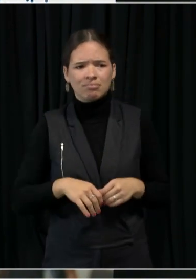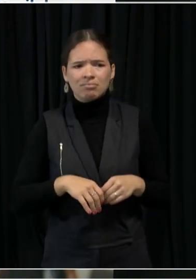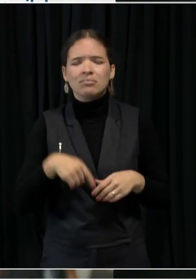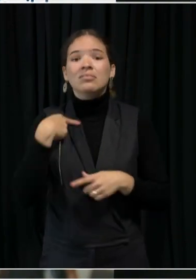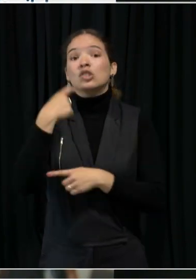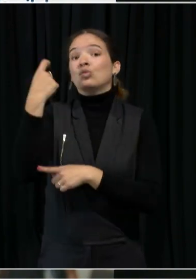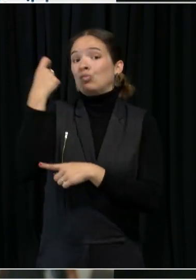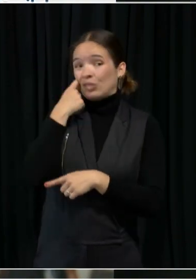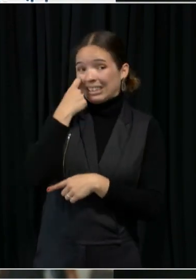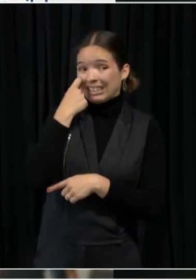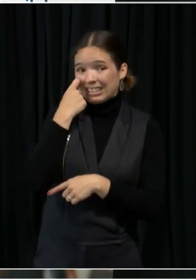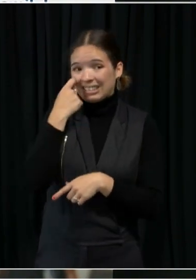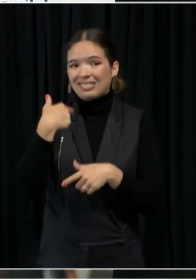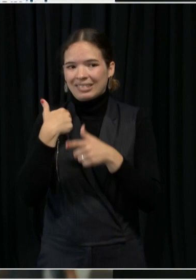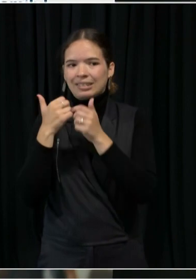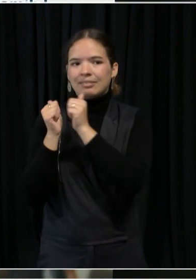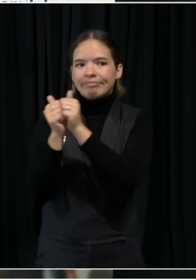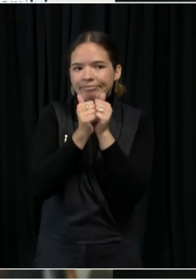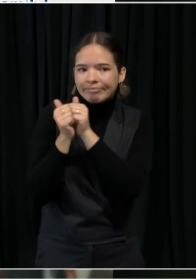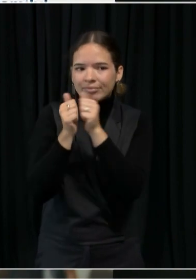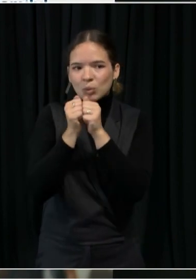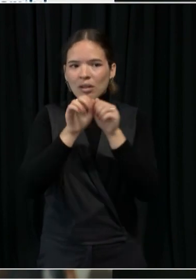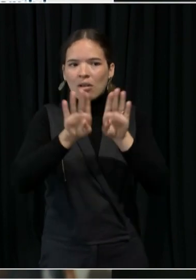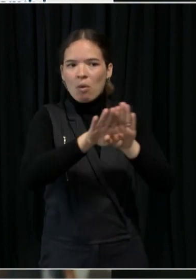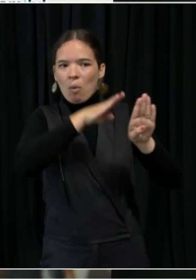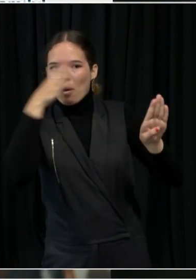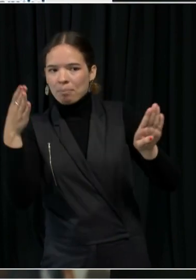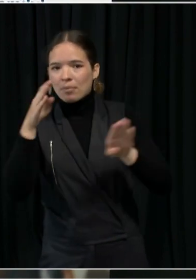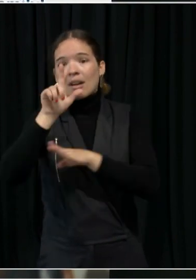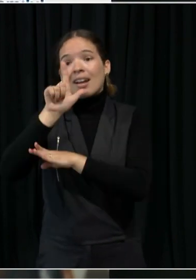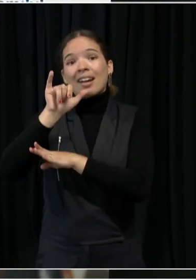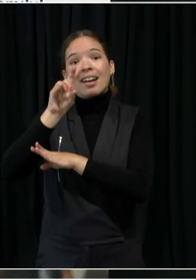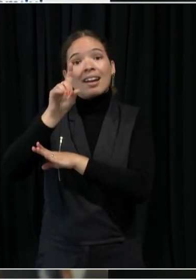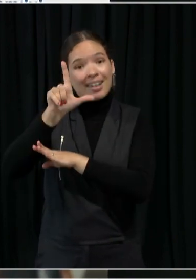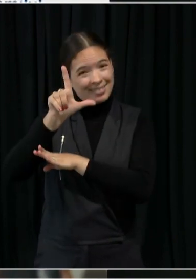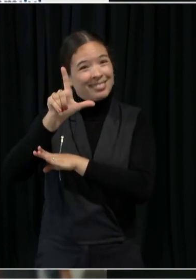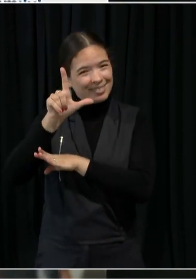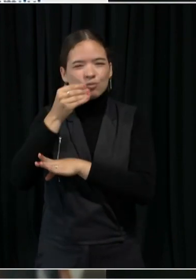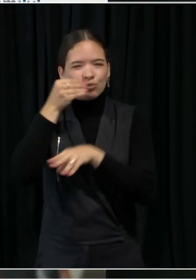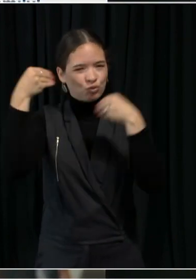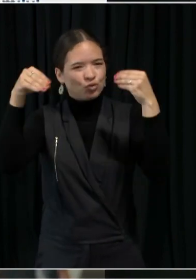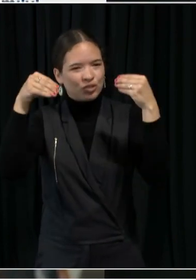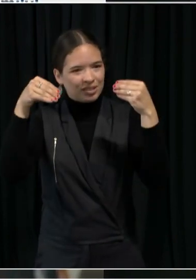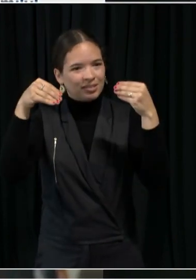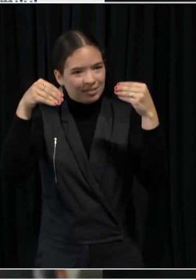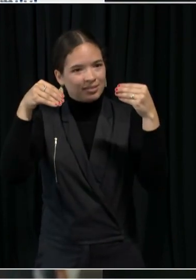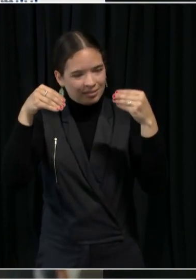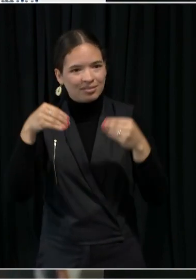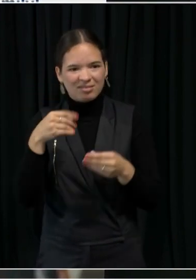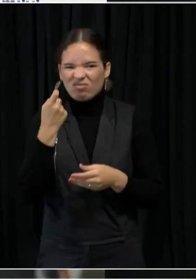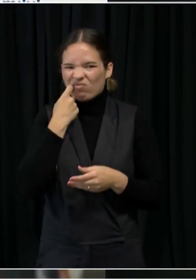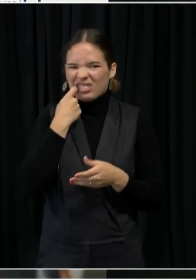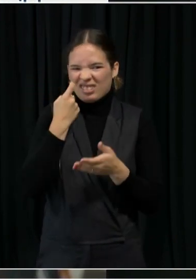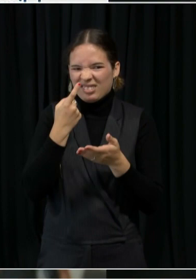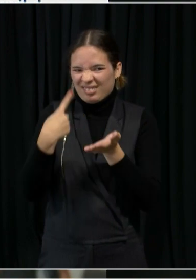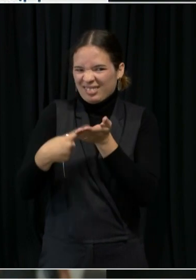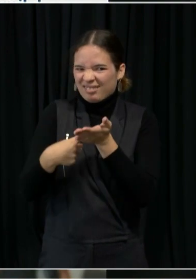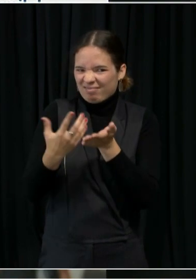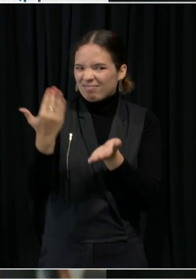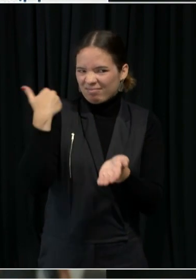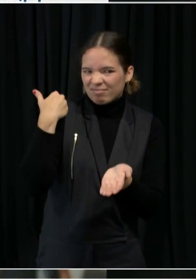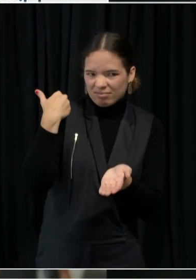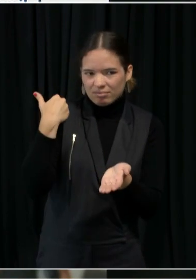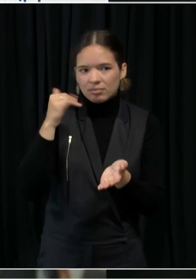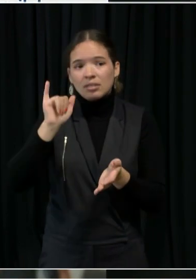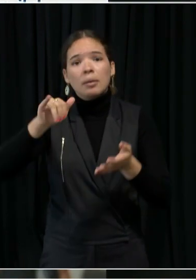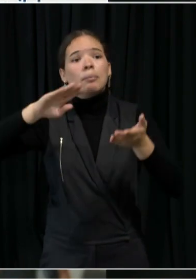Lidl at Skyland. Just this past week, we talked also about how we as a community will